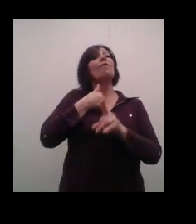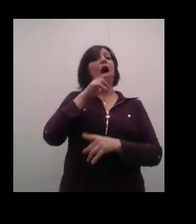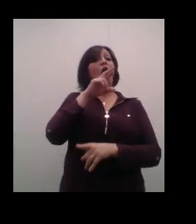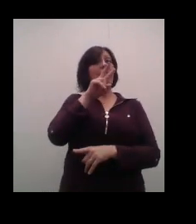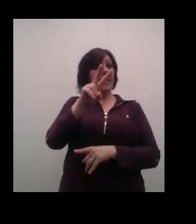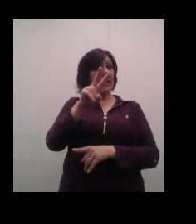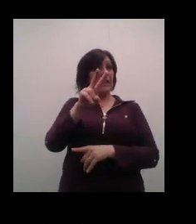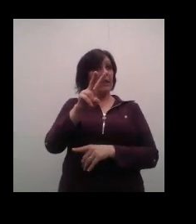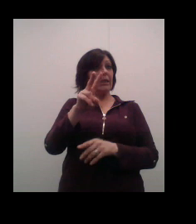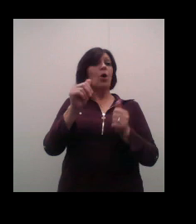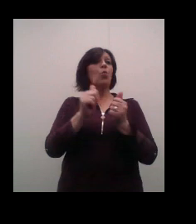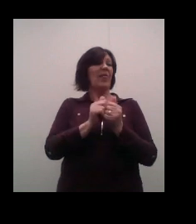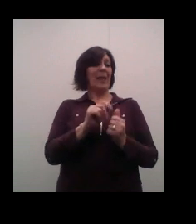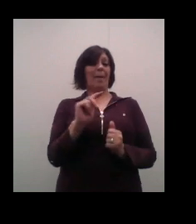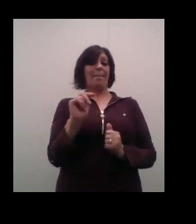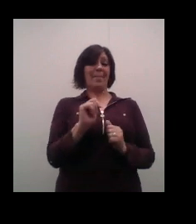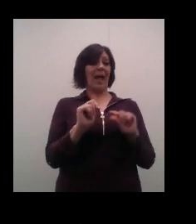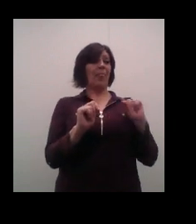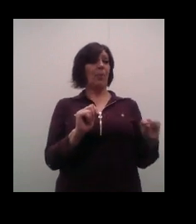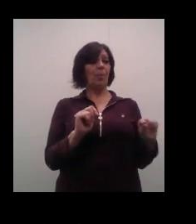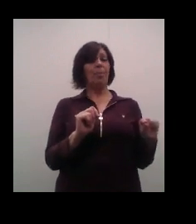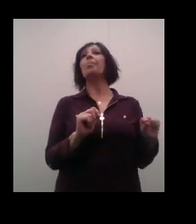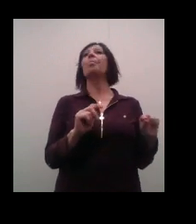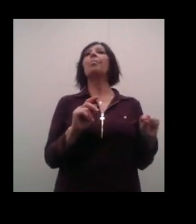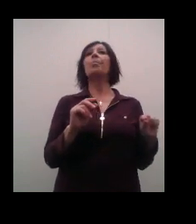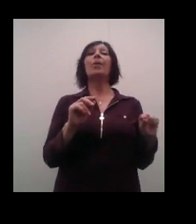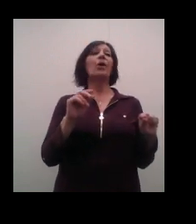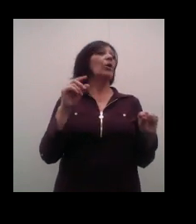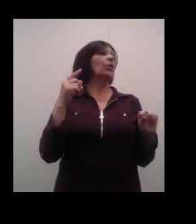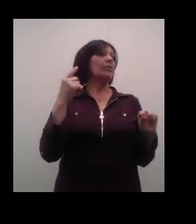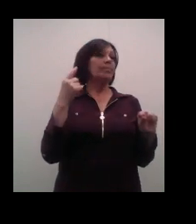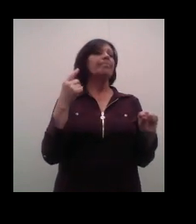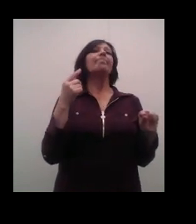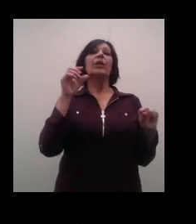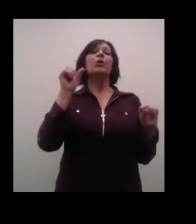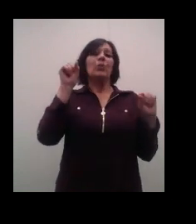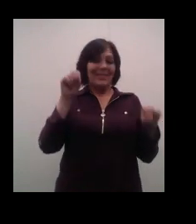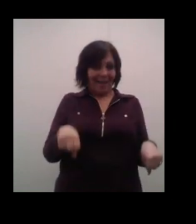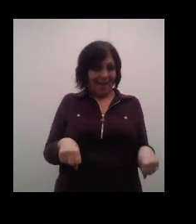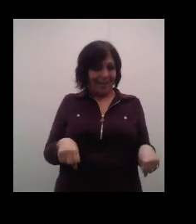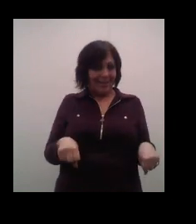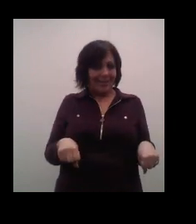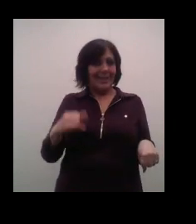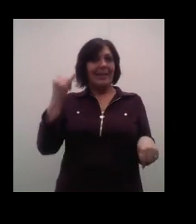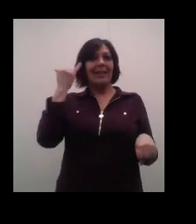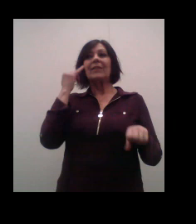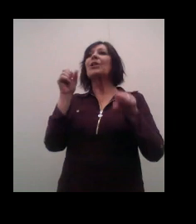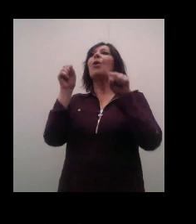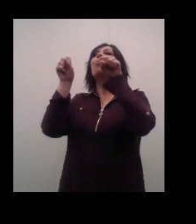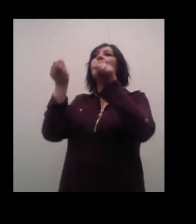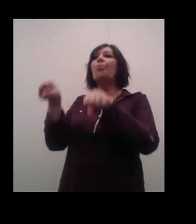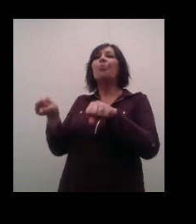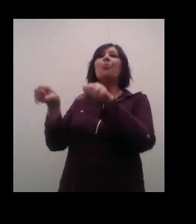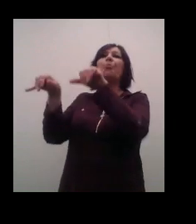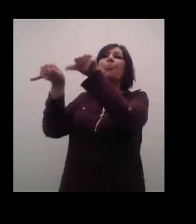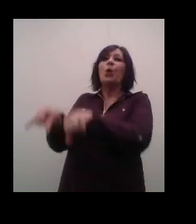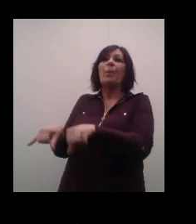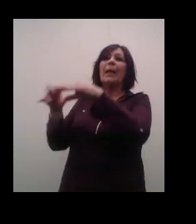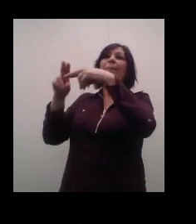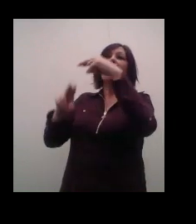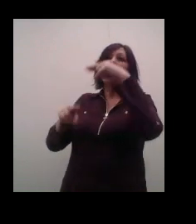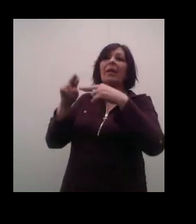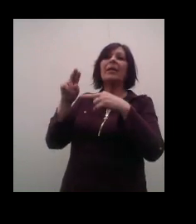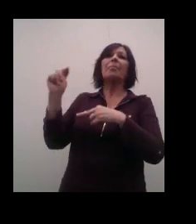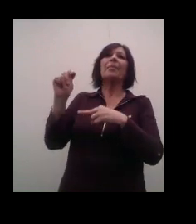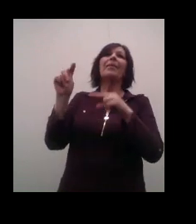if there's a permanent building that has a bathroom associated, those would be allowed at campsites across Erie